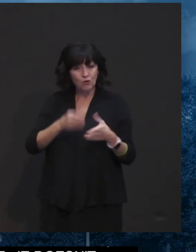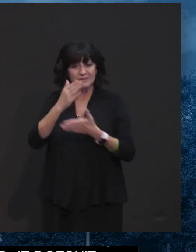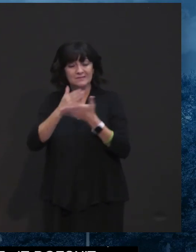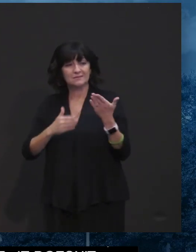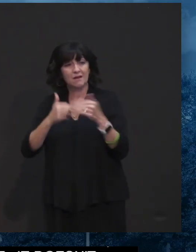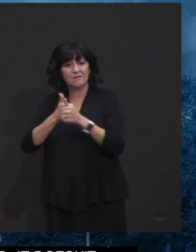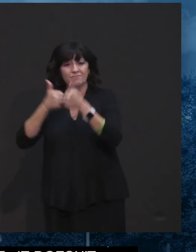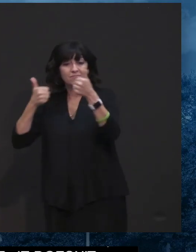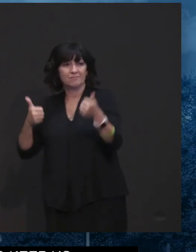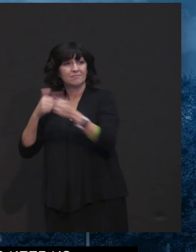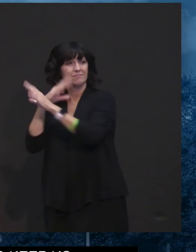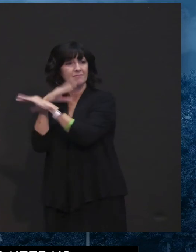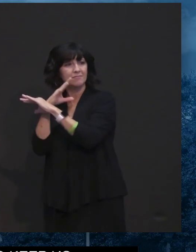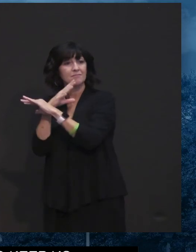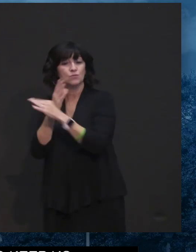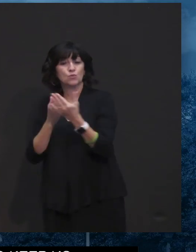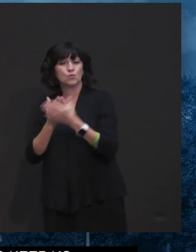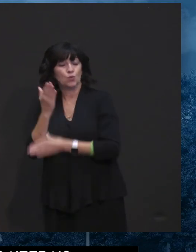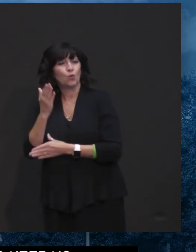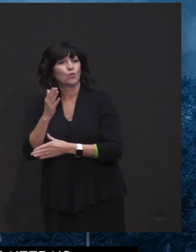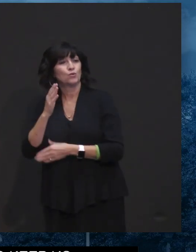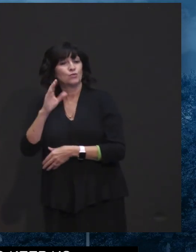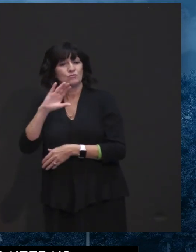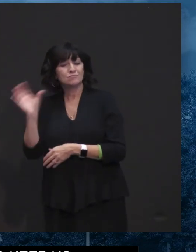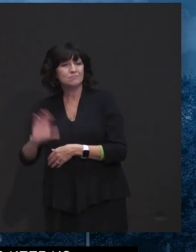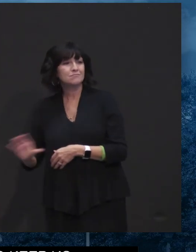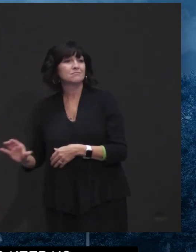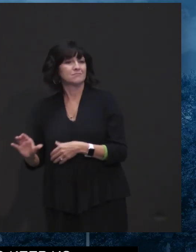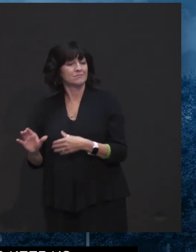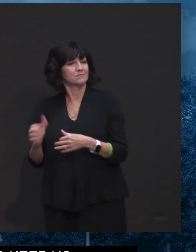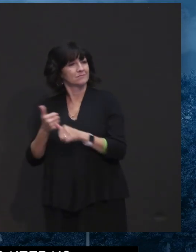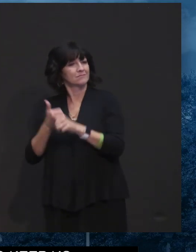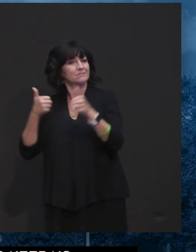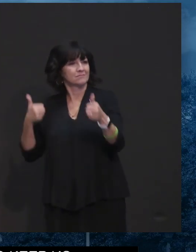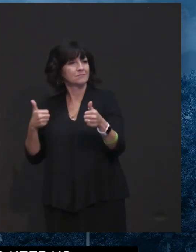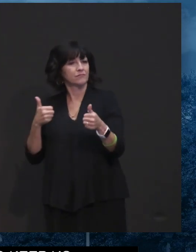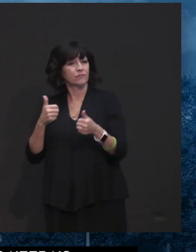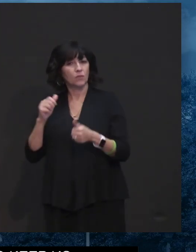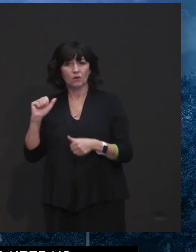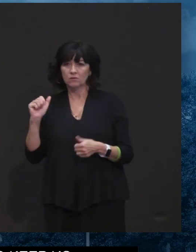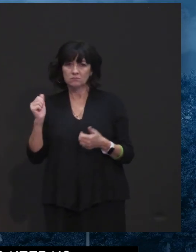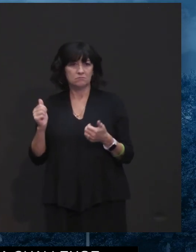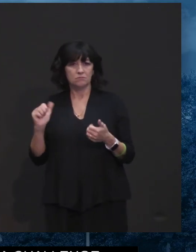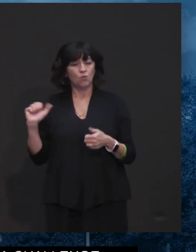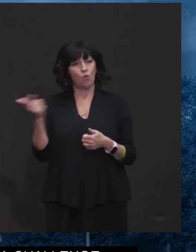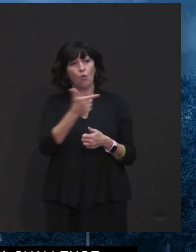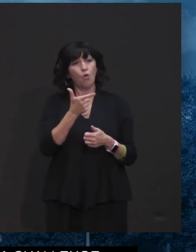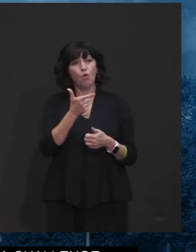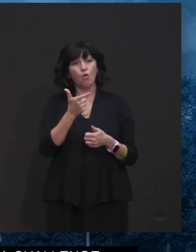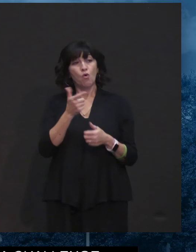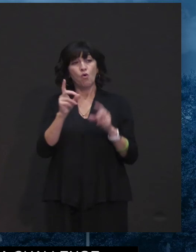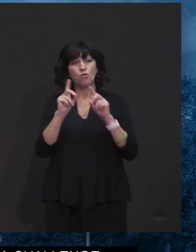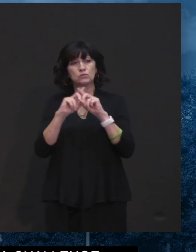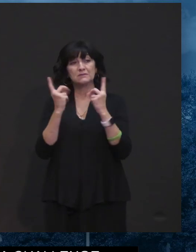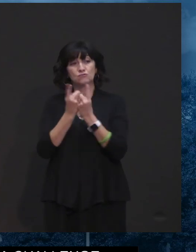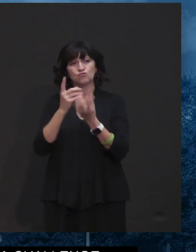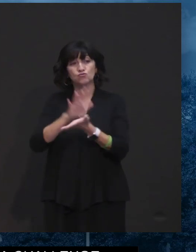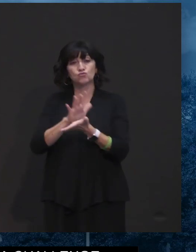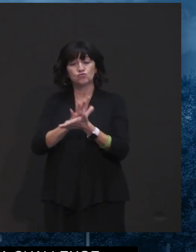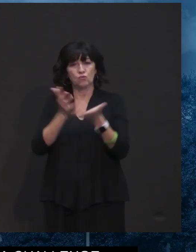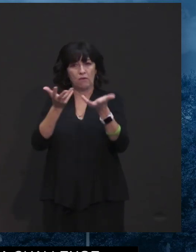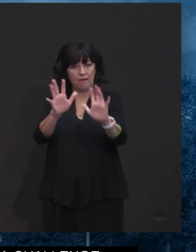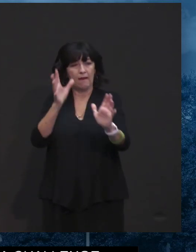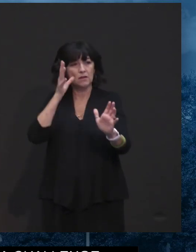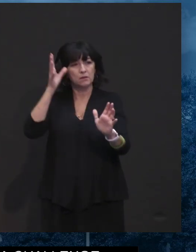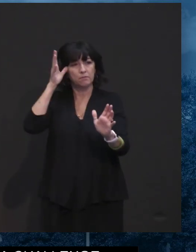a mixed kind of way, with some doing remote. Most districts, I think all districts, allow their parents to make that decision,